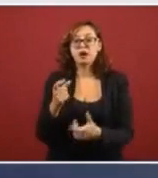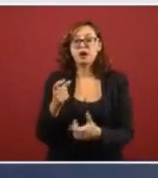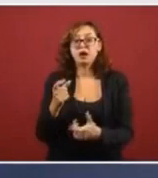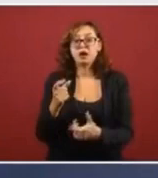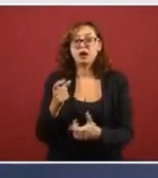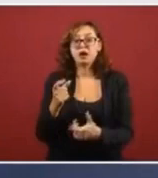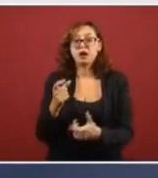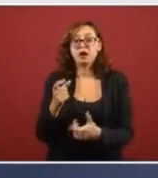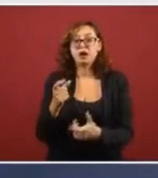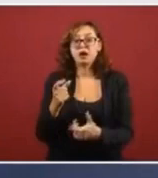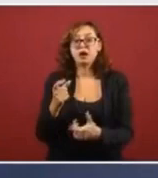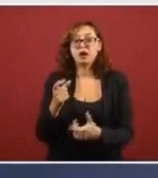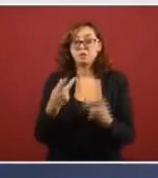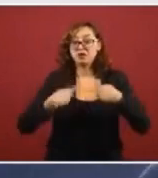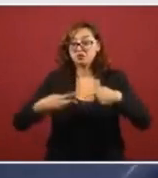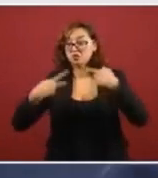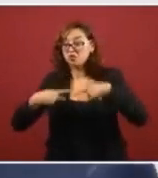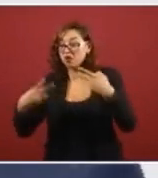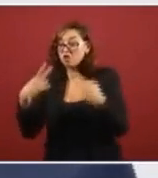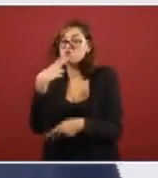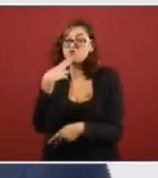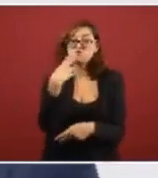or receipts